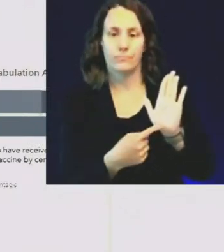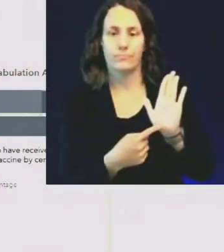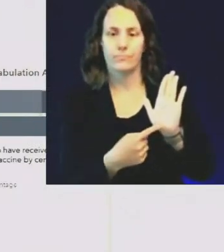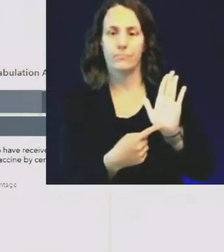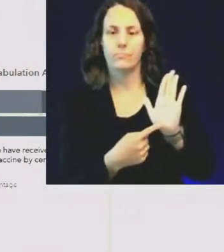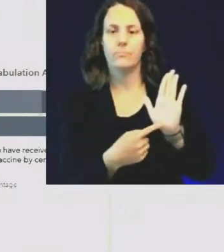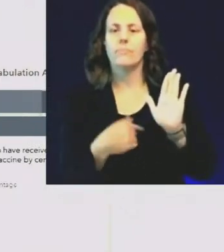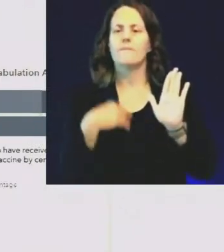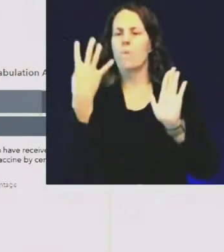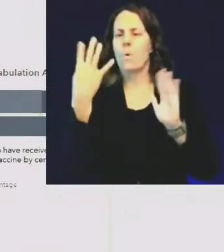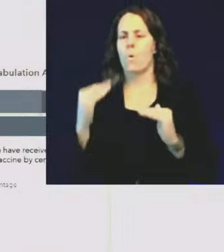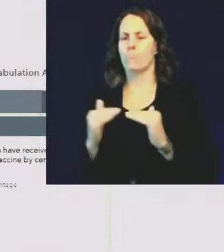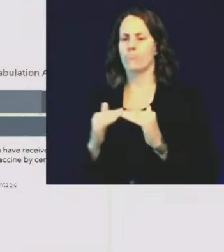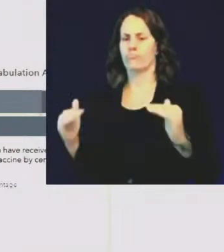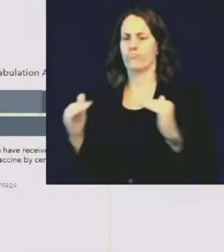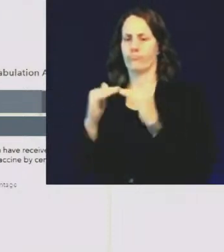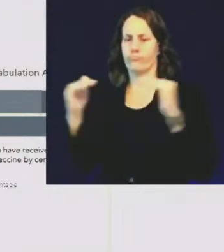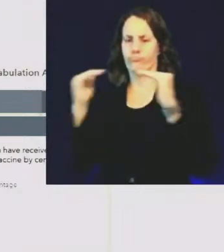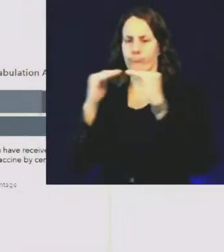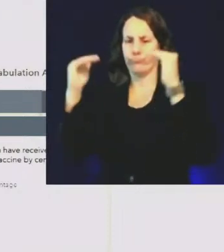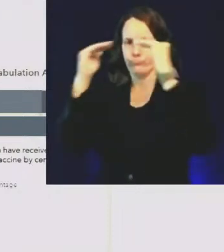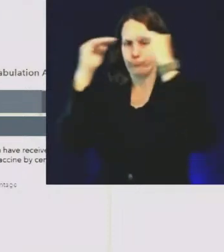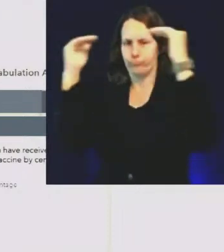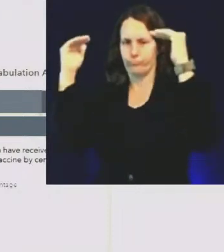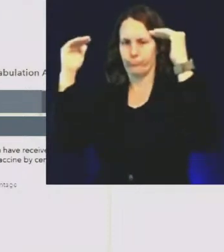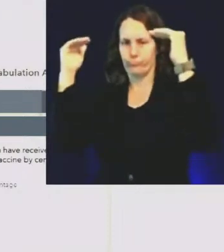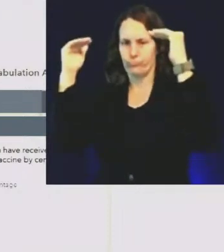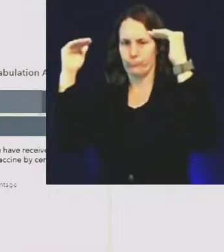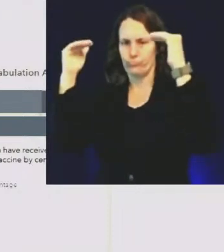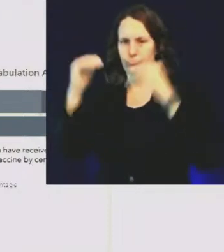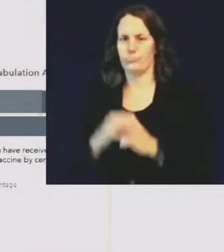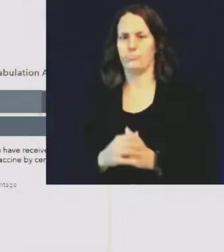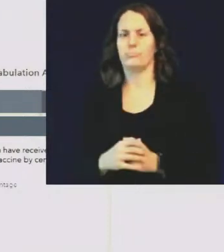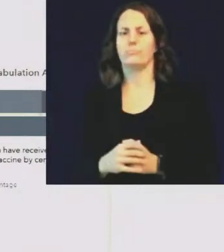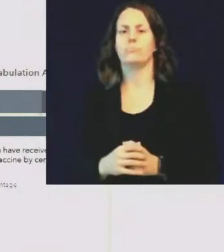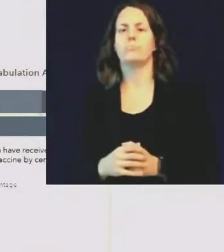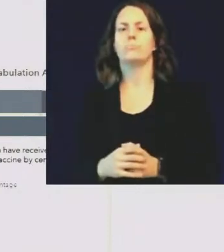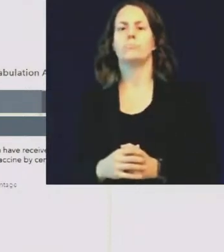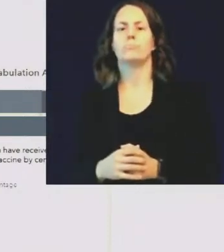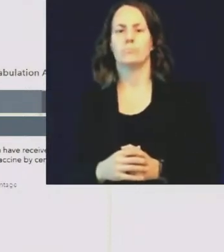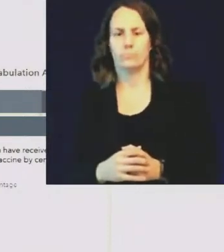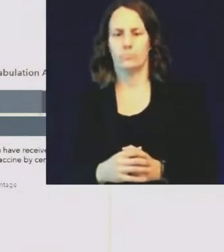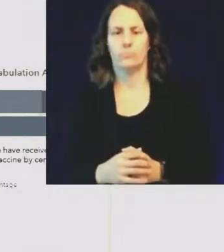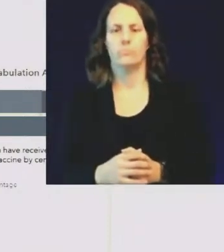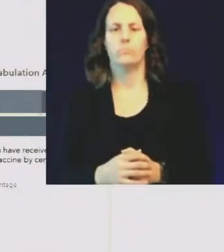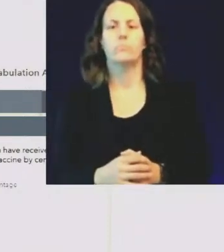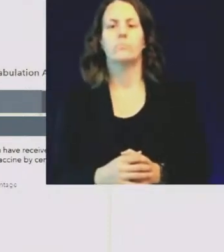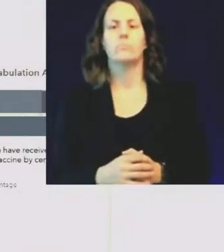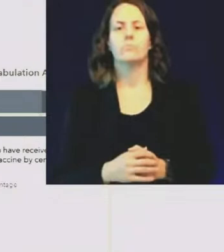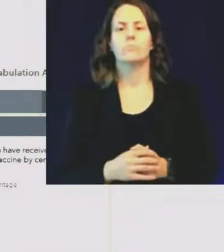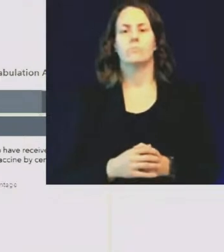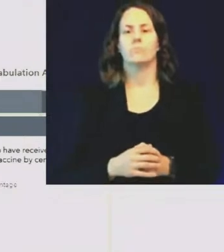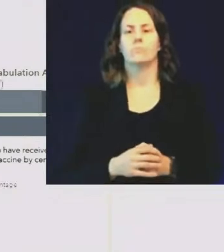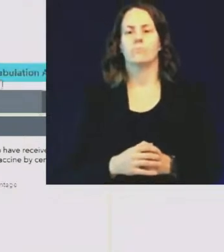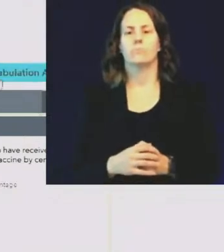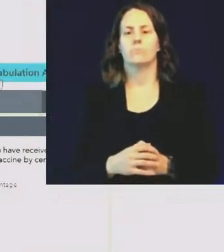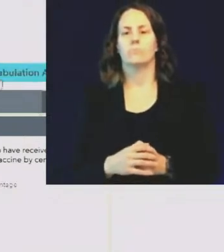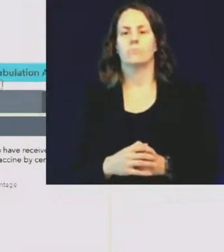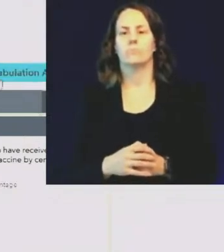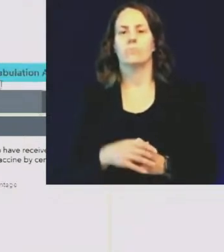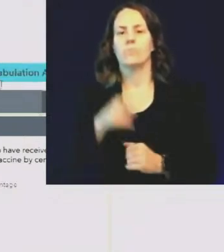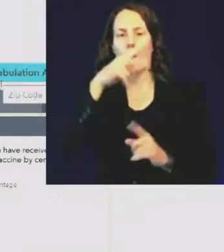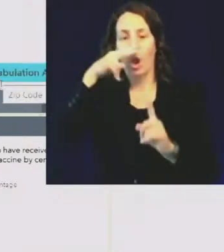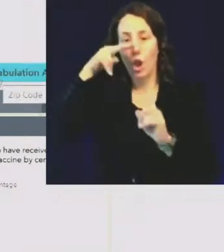at the census tract level. You can also see it by municipality, by school district, and by